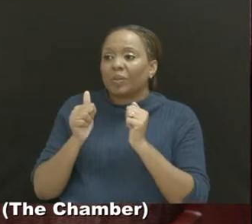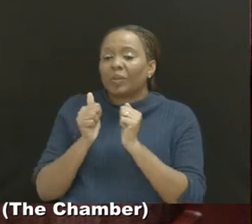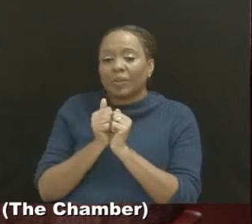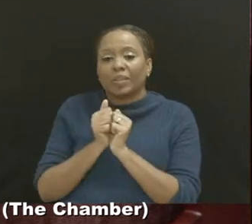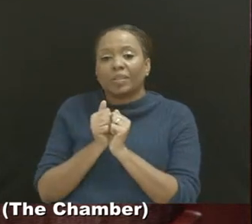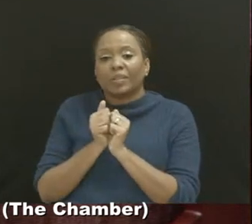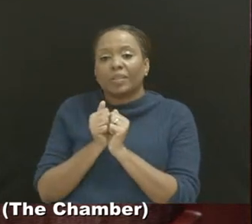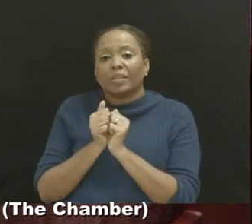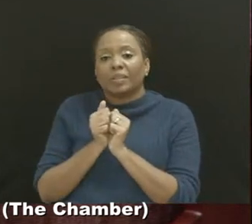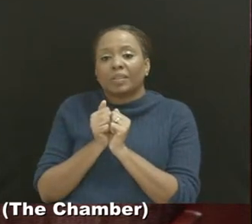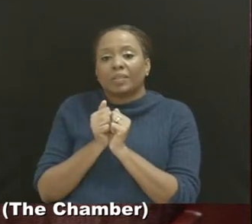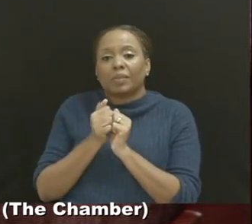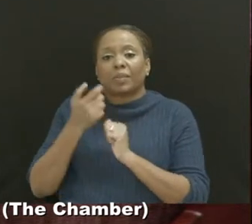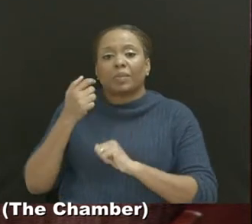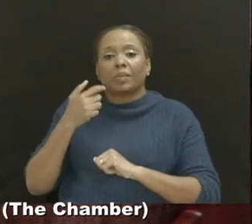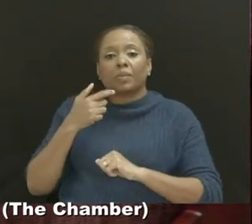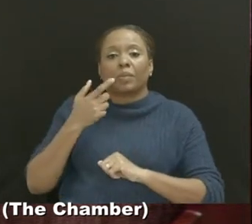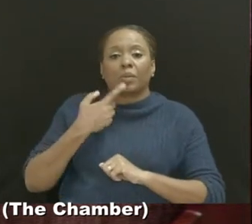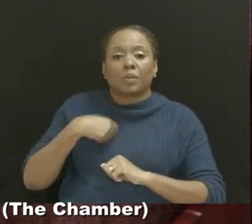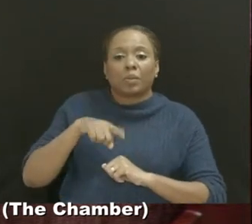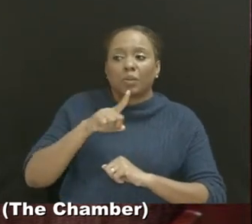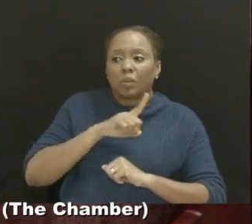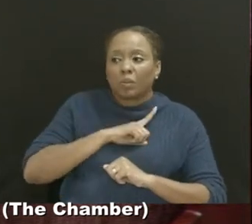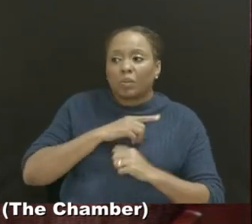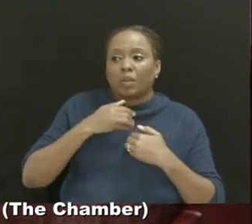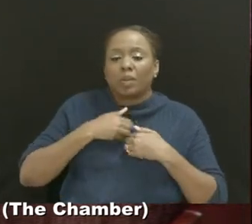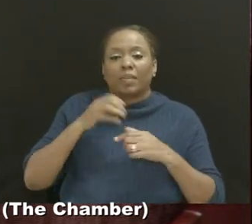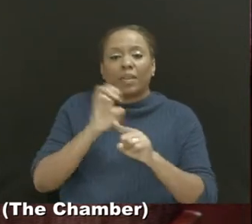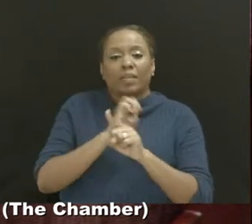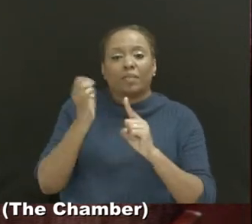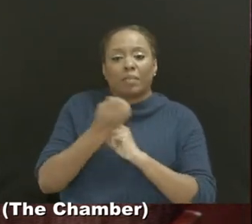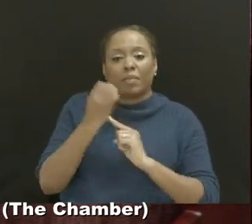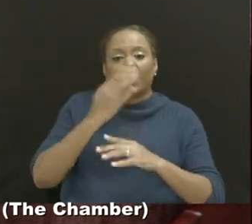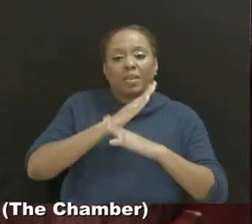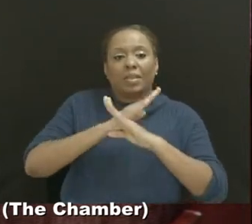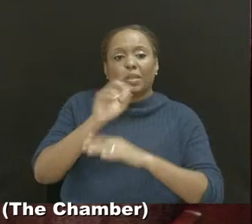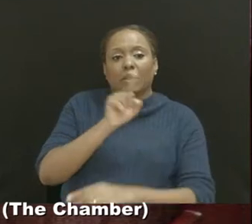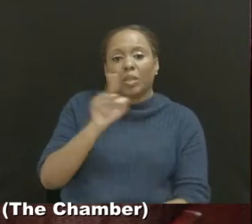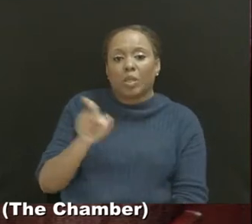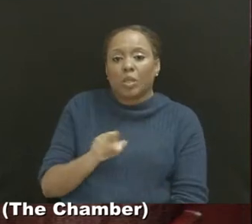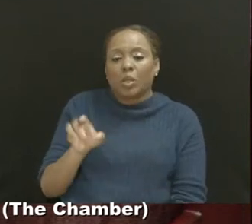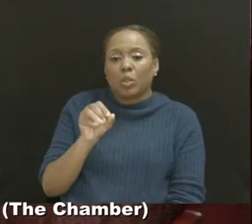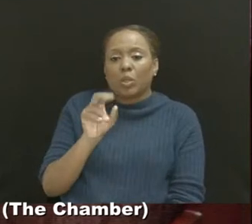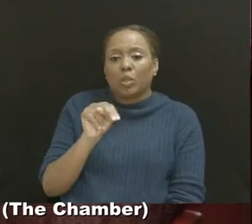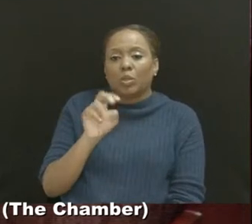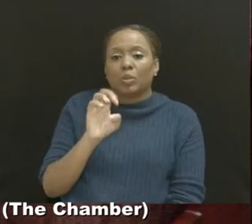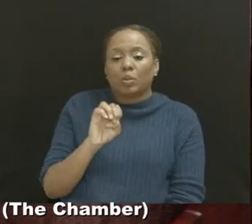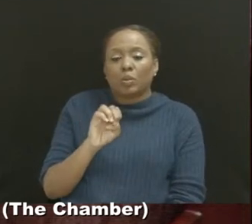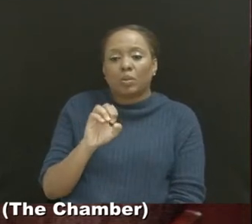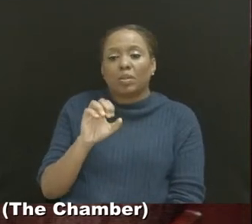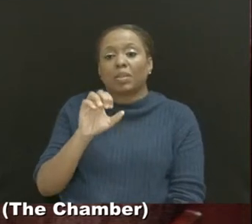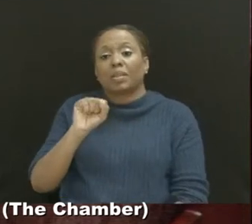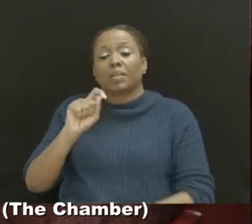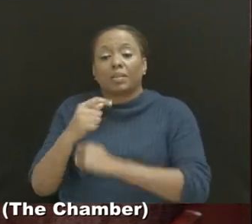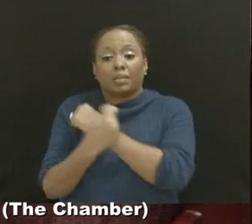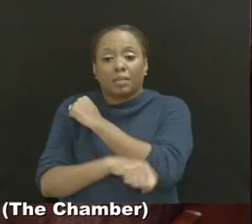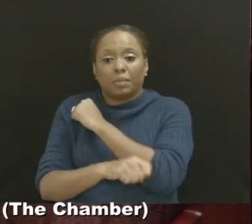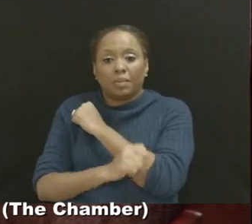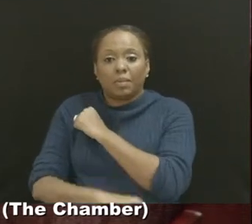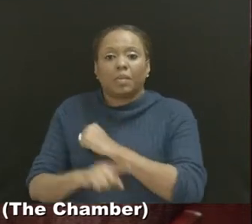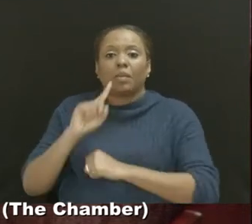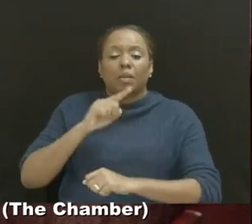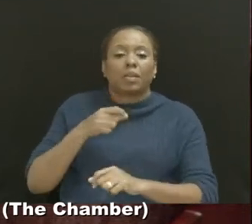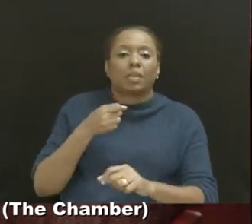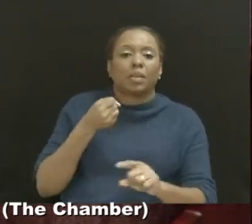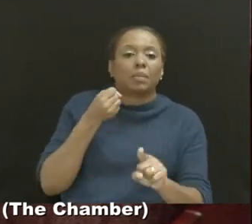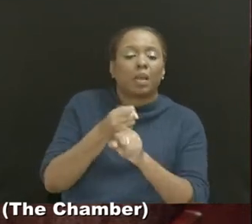location. We have the Environmental Protection Zone in St. Thomas. And of course, it impacts on the lives of many of the